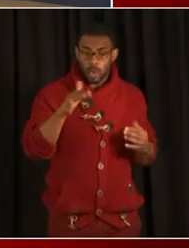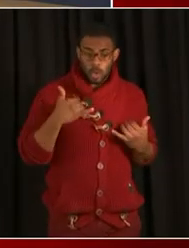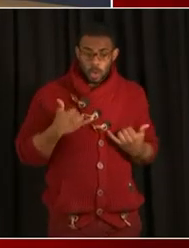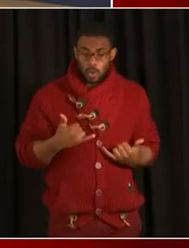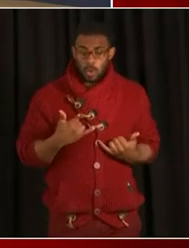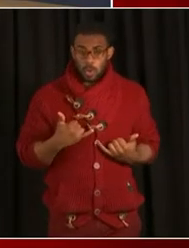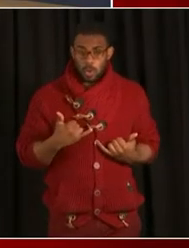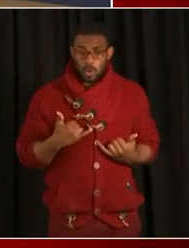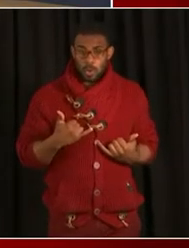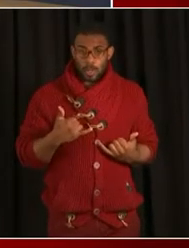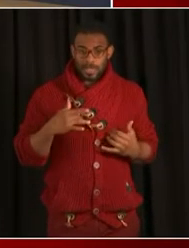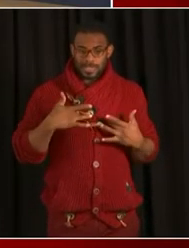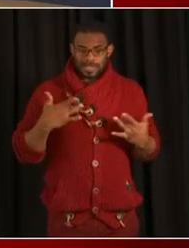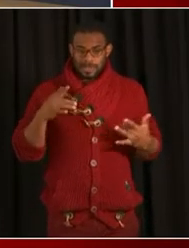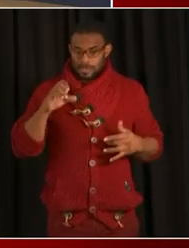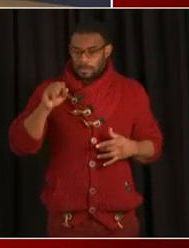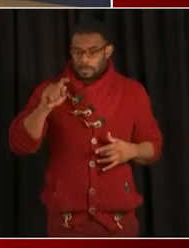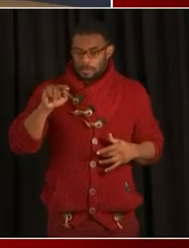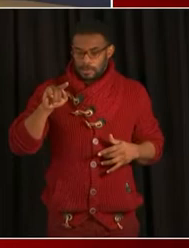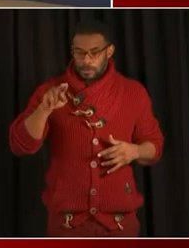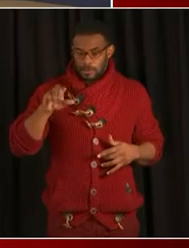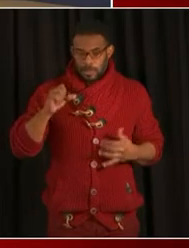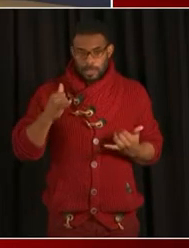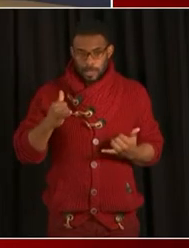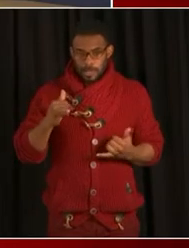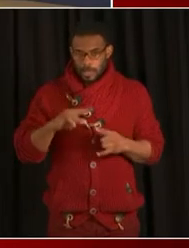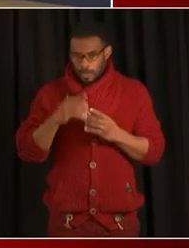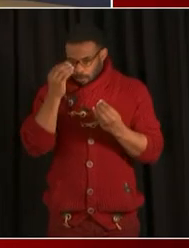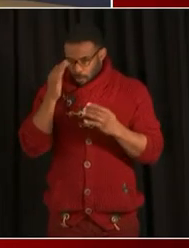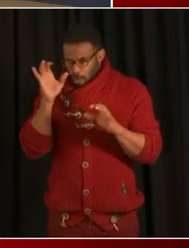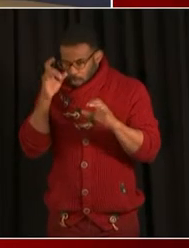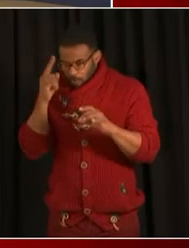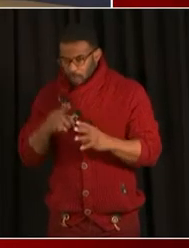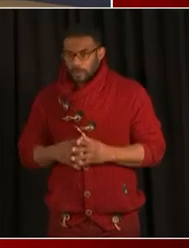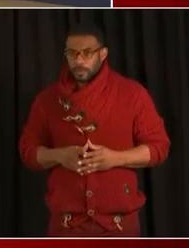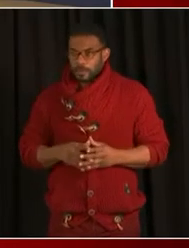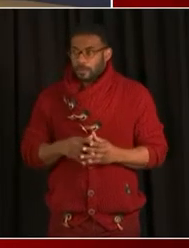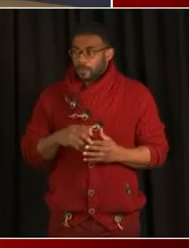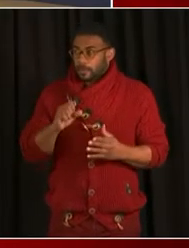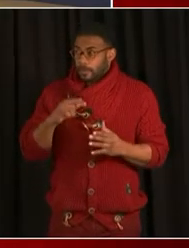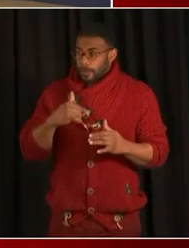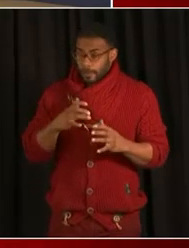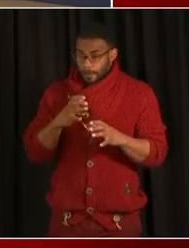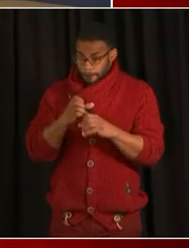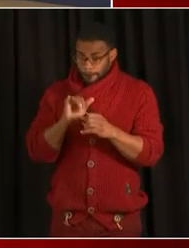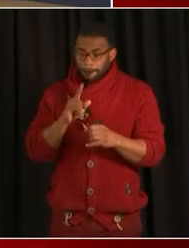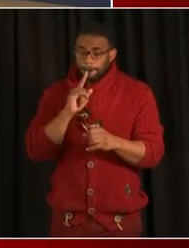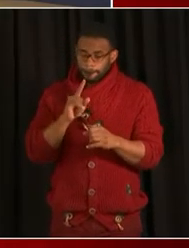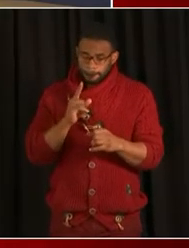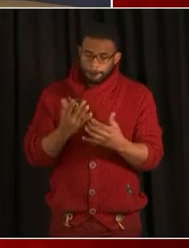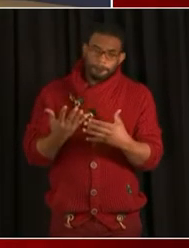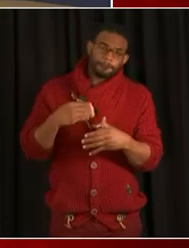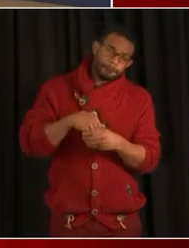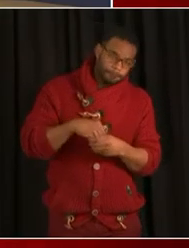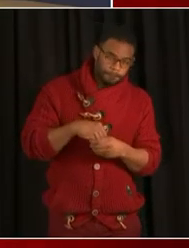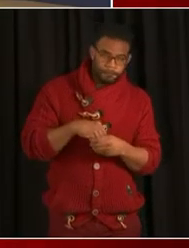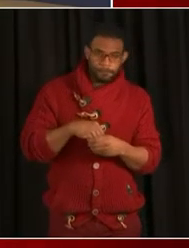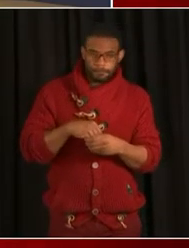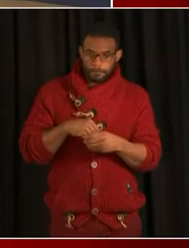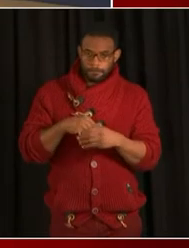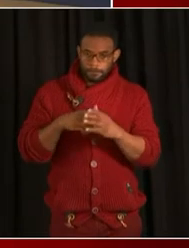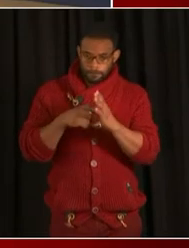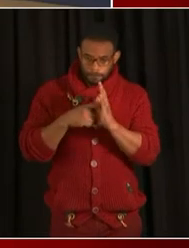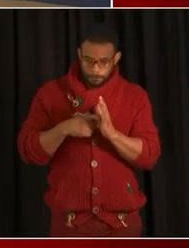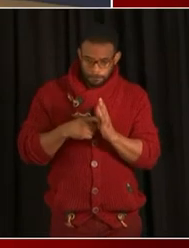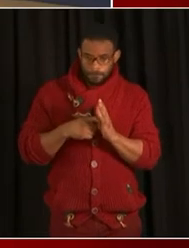your current status now, is the information that we're looking for. And so as we receive that, that'll be a part of the core